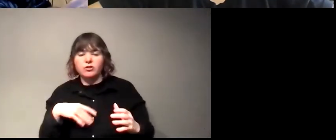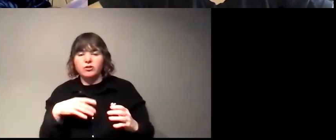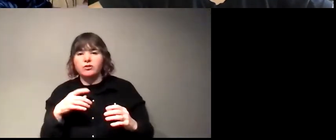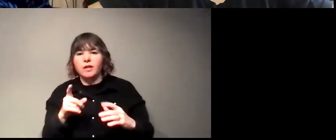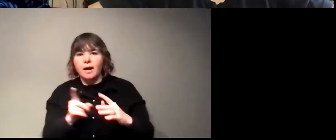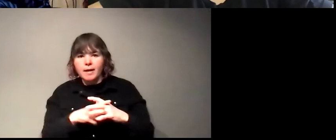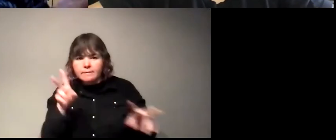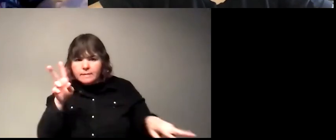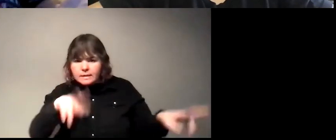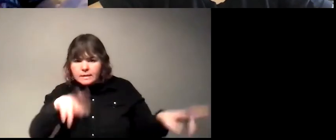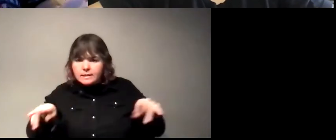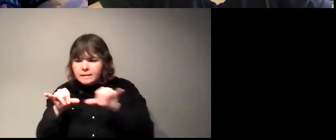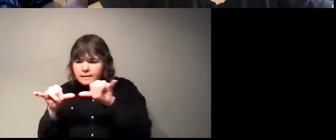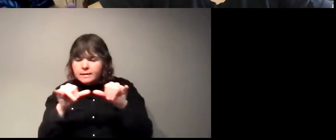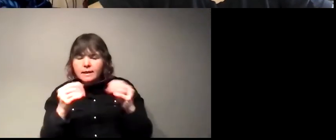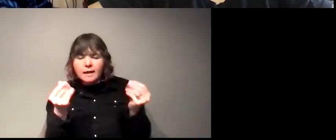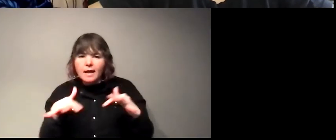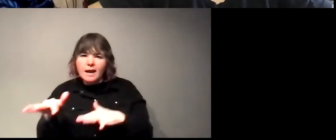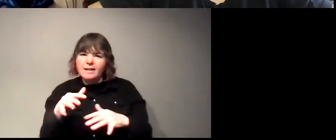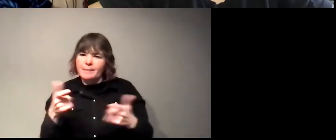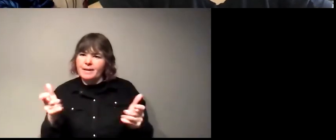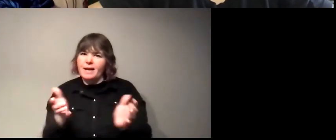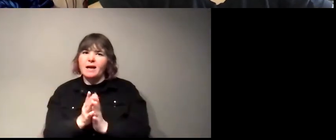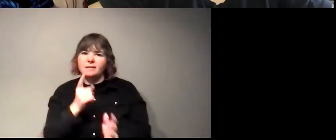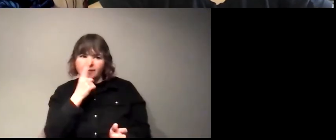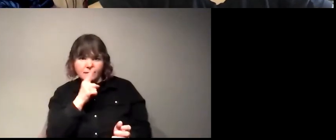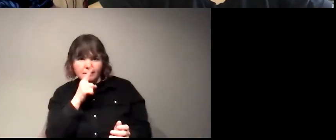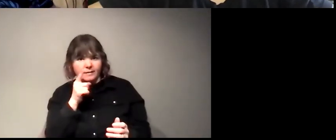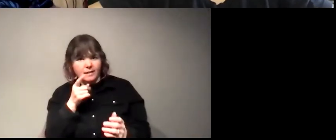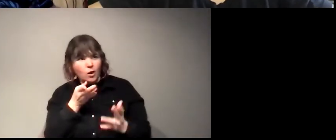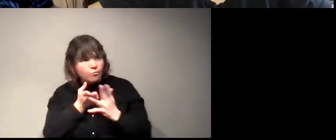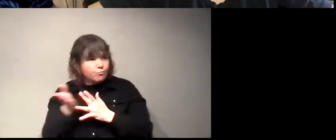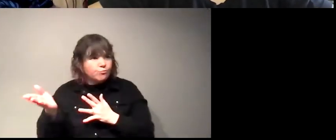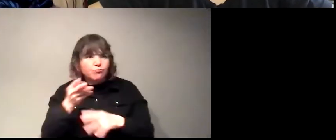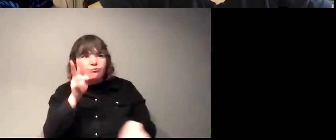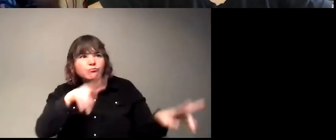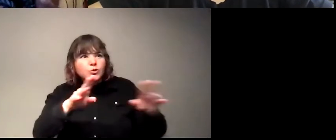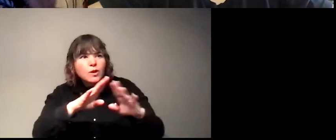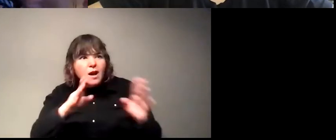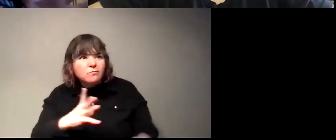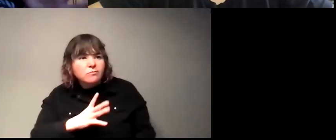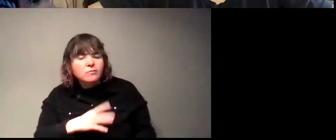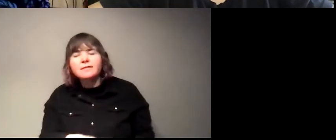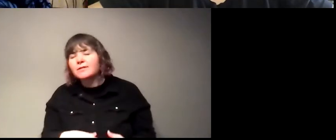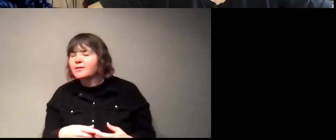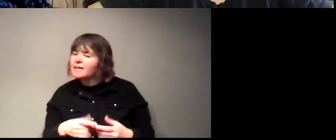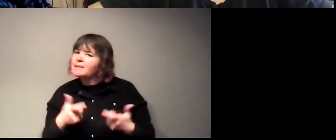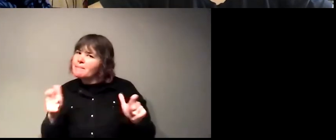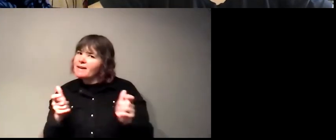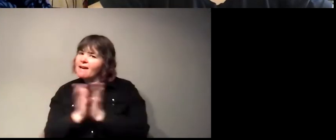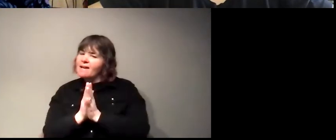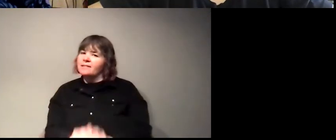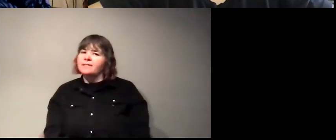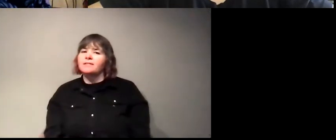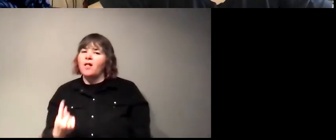surveying their land. That's a big ask. That's like someone saying, hey, can I walk through your house? here, that's a lot to ask. So we